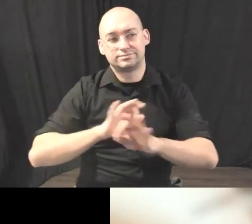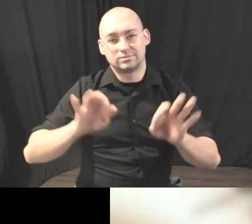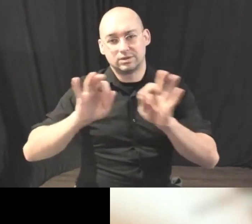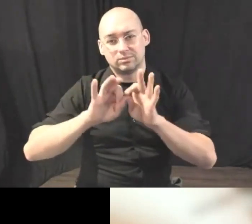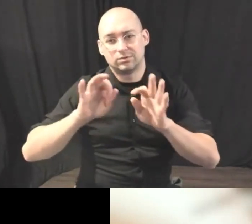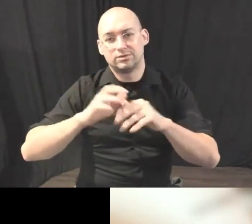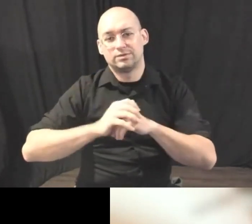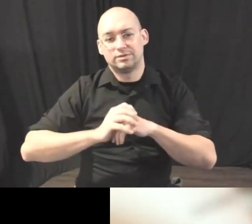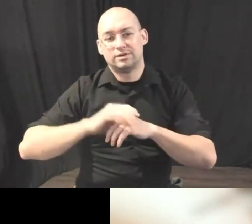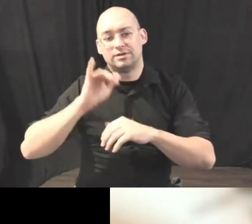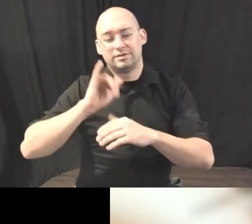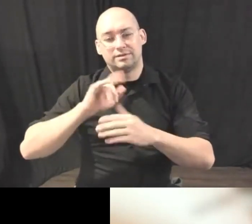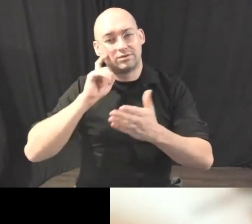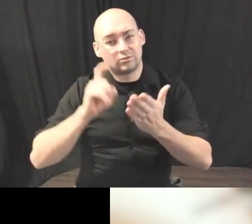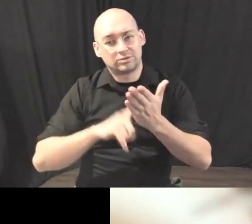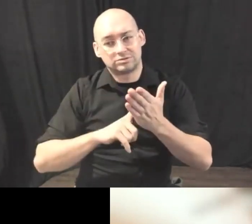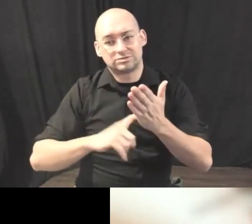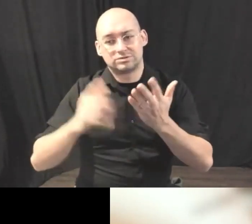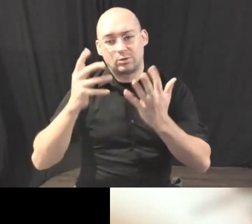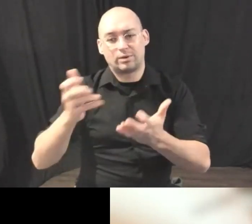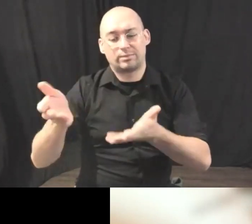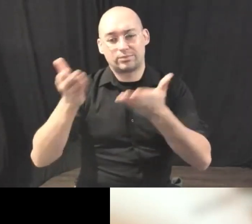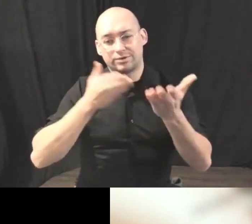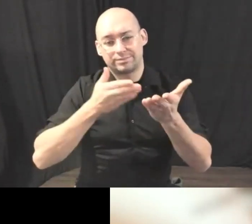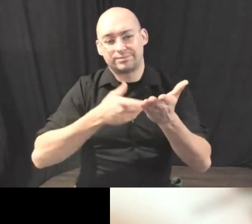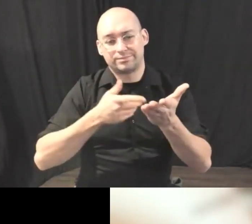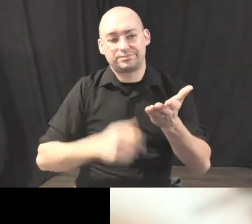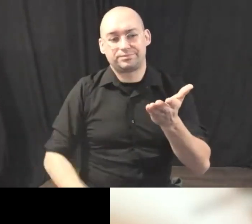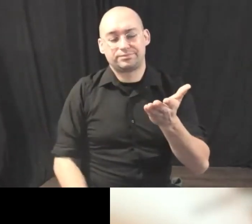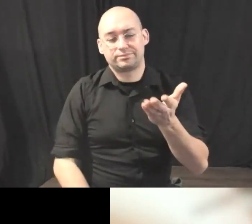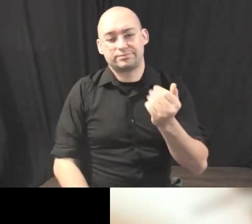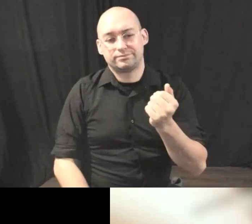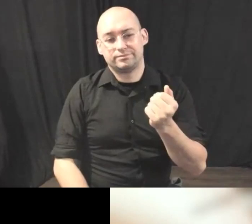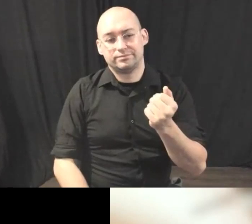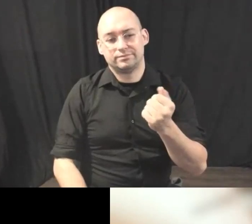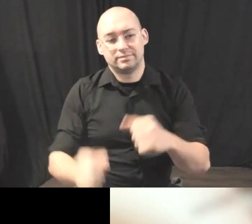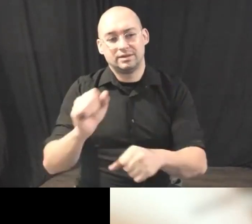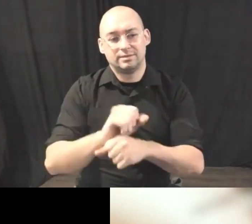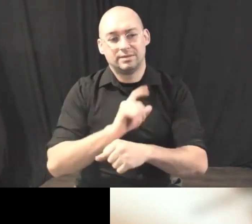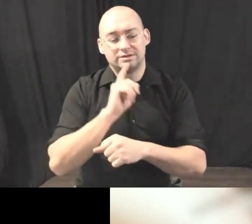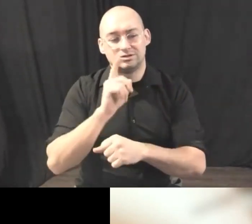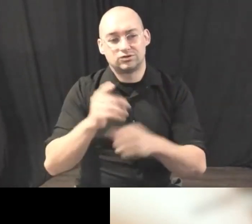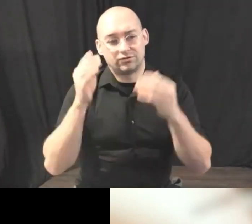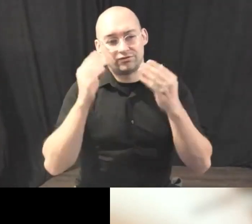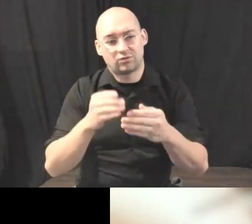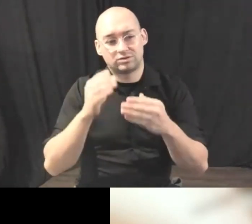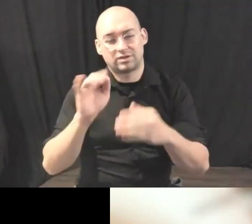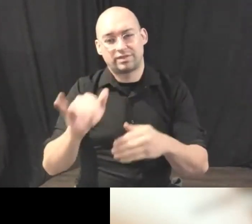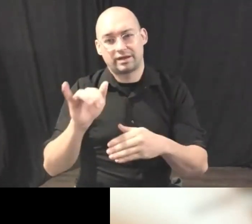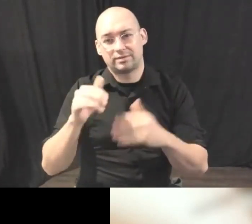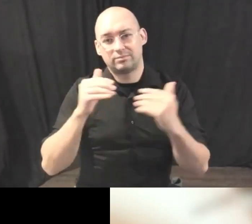notice, and I really wanted to bring that up, and make sure that we focus on that moving forward